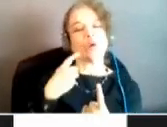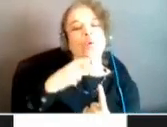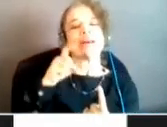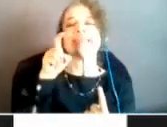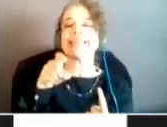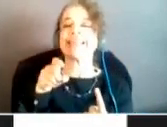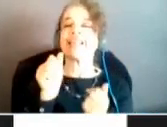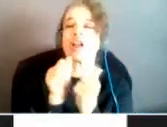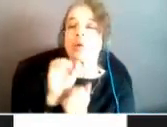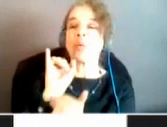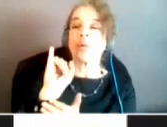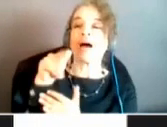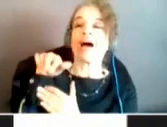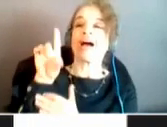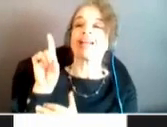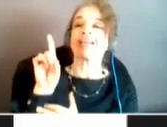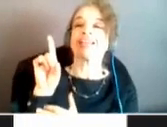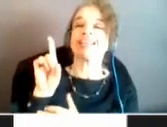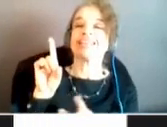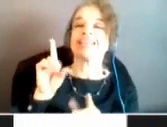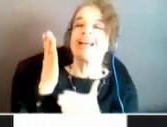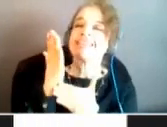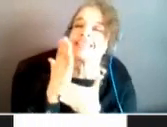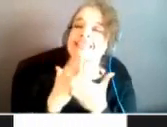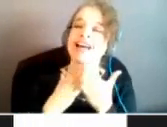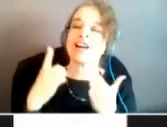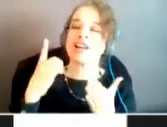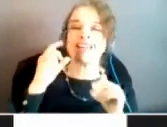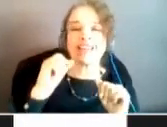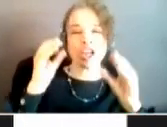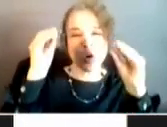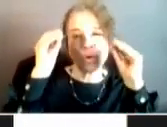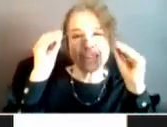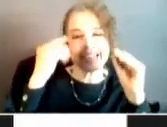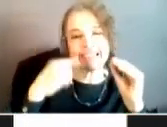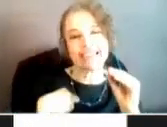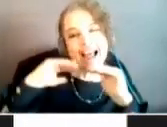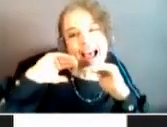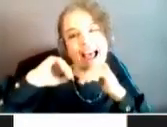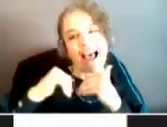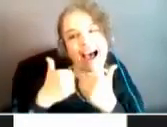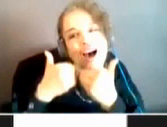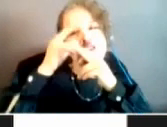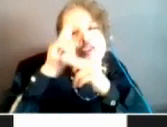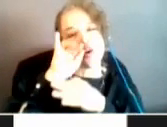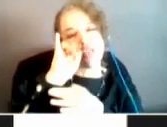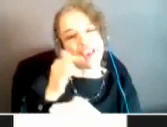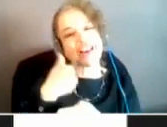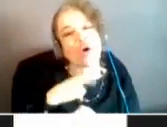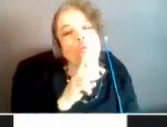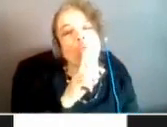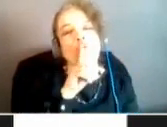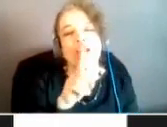needed with the iPad was someone who could teach me how to use it. That's what I